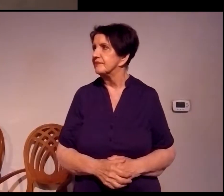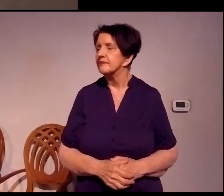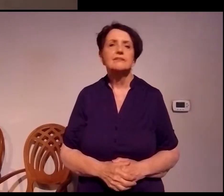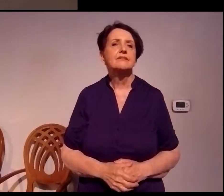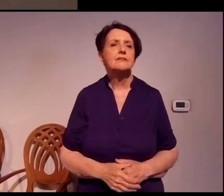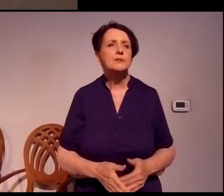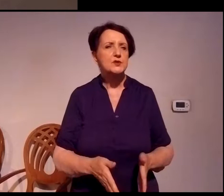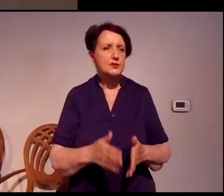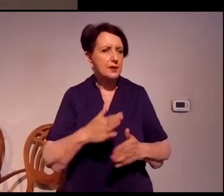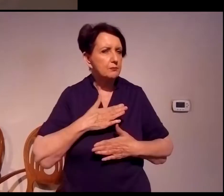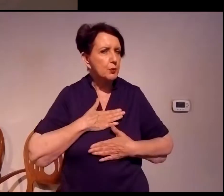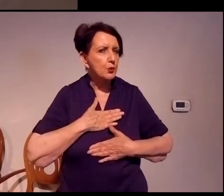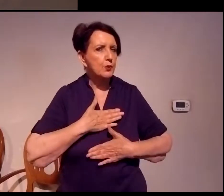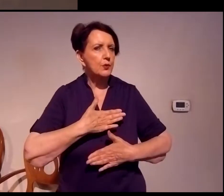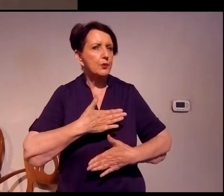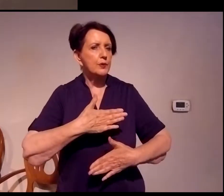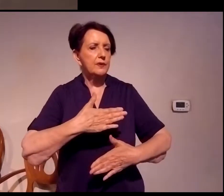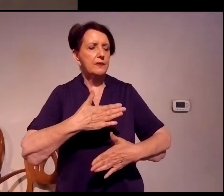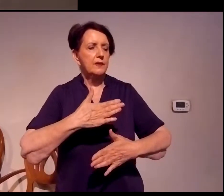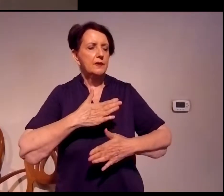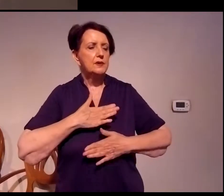going to ask you to breathe into your body.